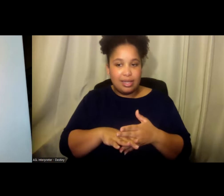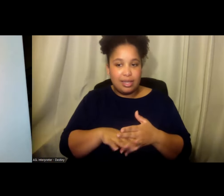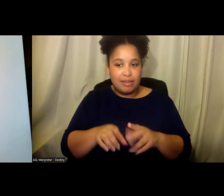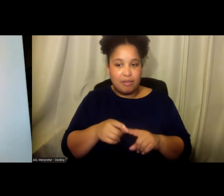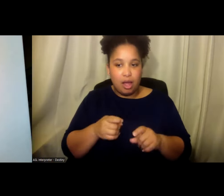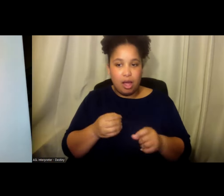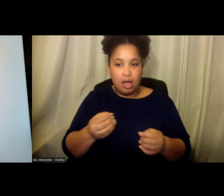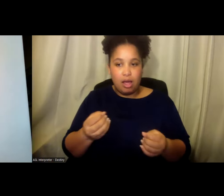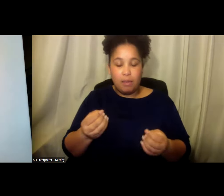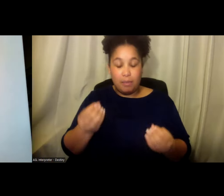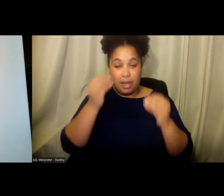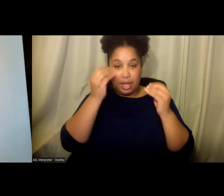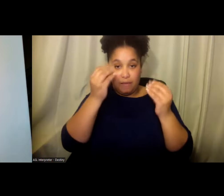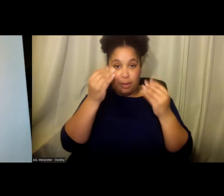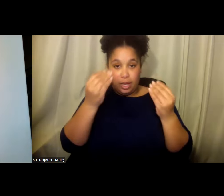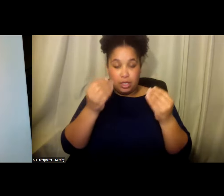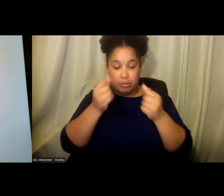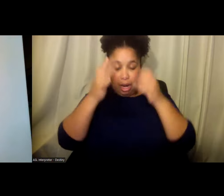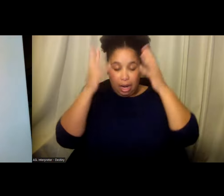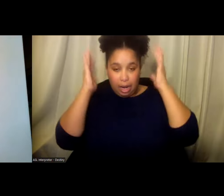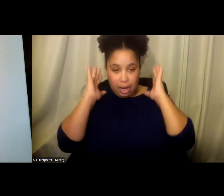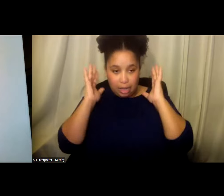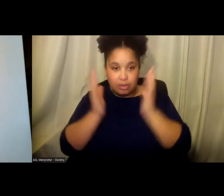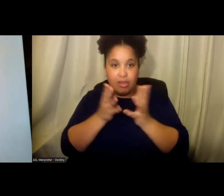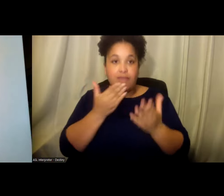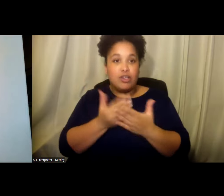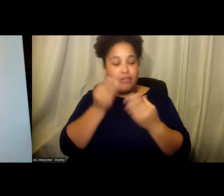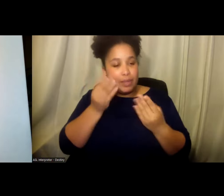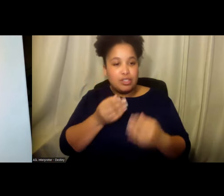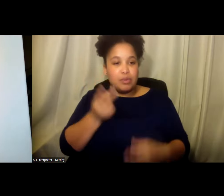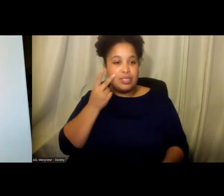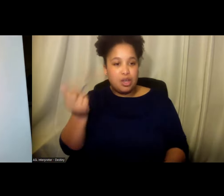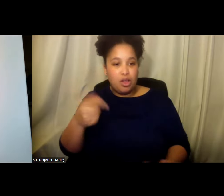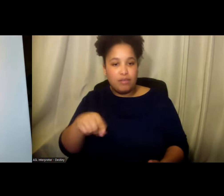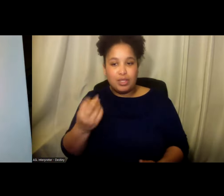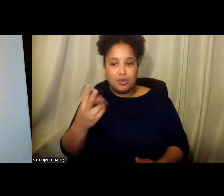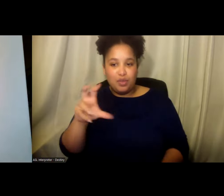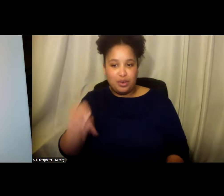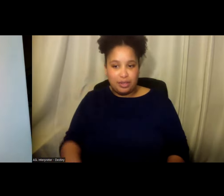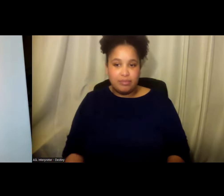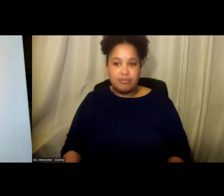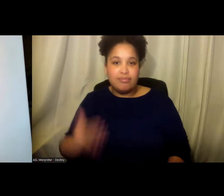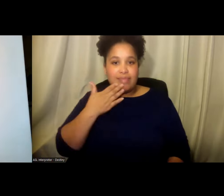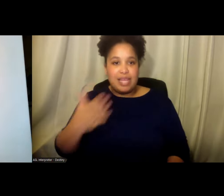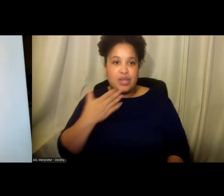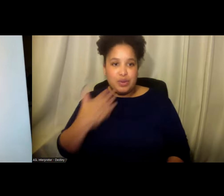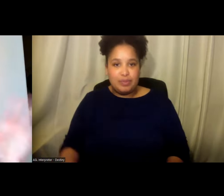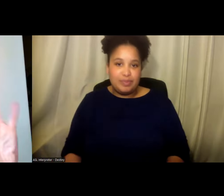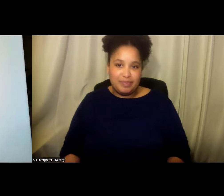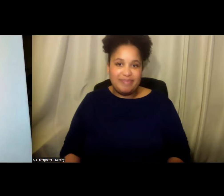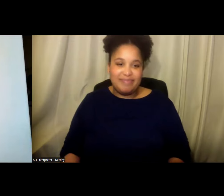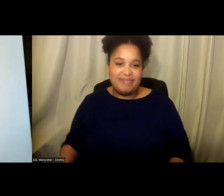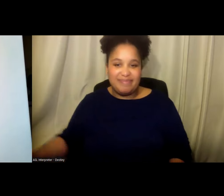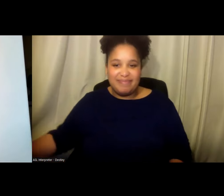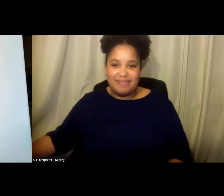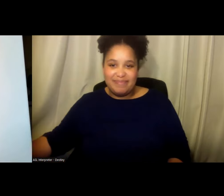information overload for a minute because there's so much good information being shared, and we will see everyone at 12:30. Thanks, everyone. See you then.